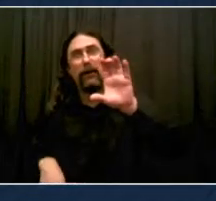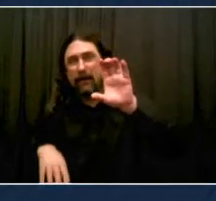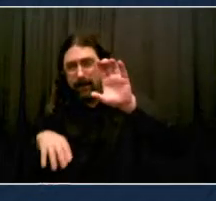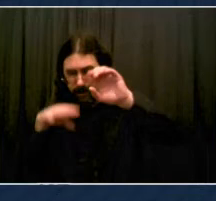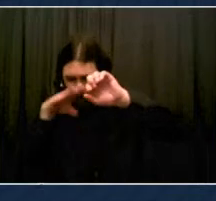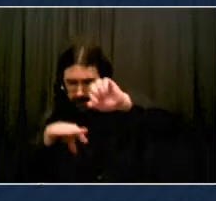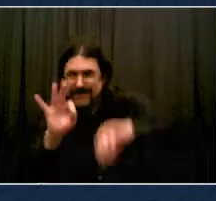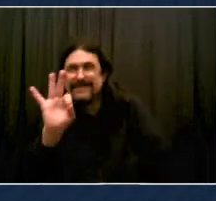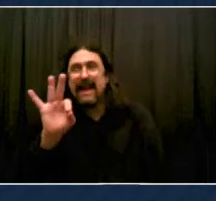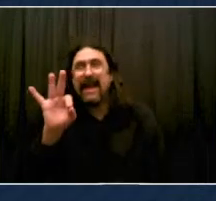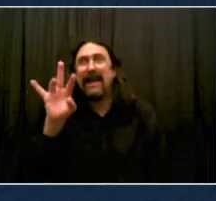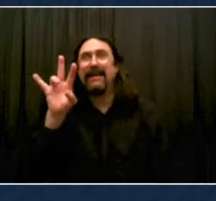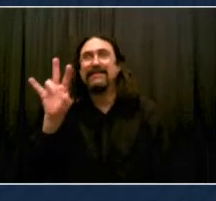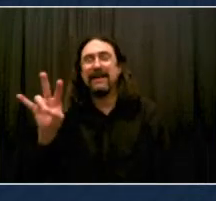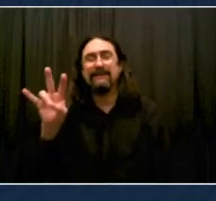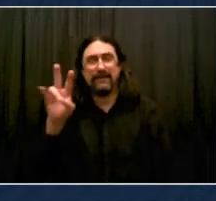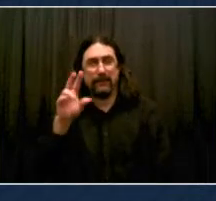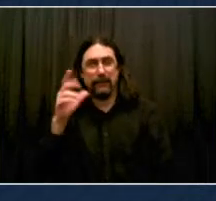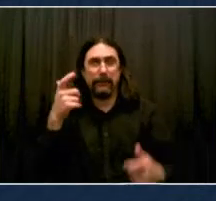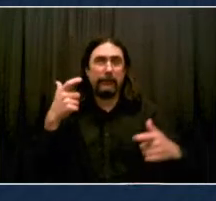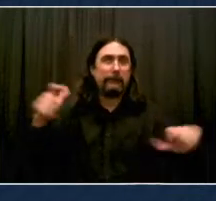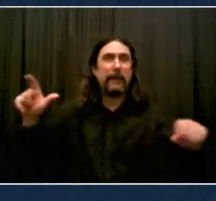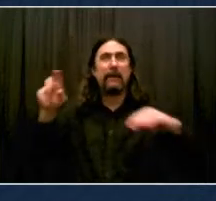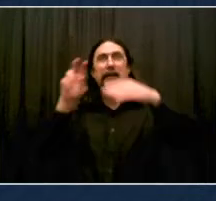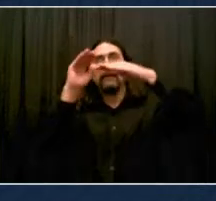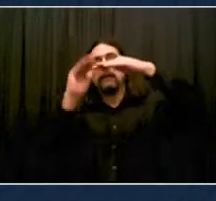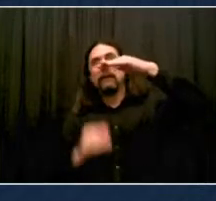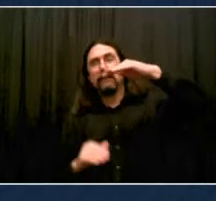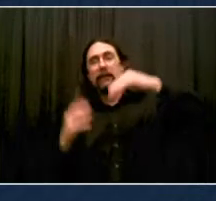Confirmed positivity level 53.06%.